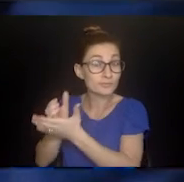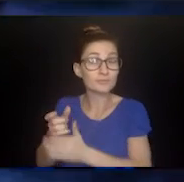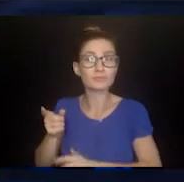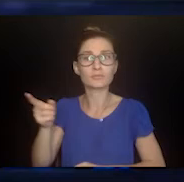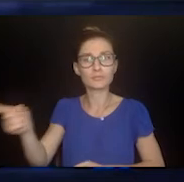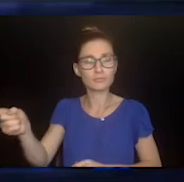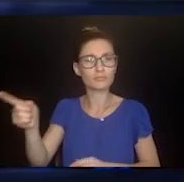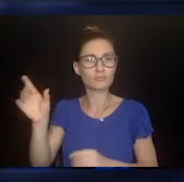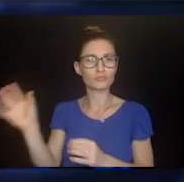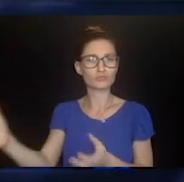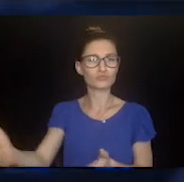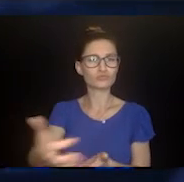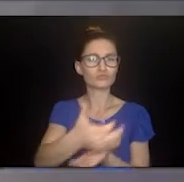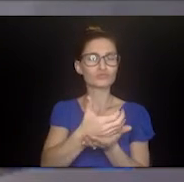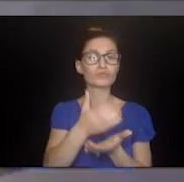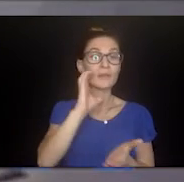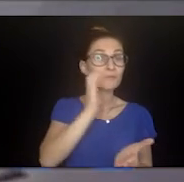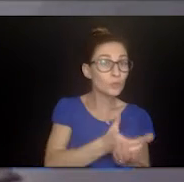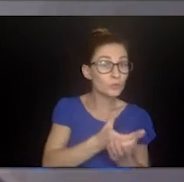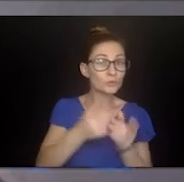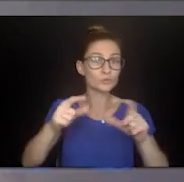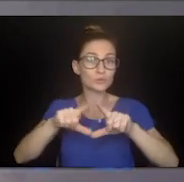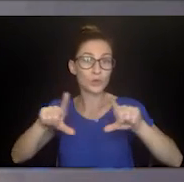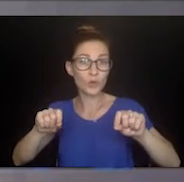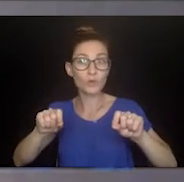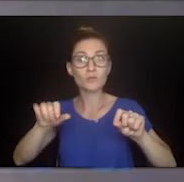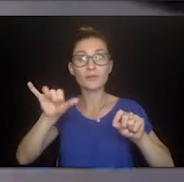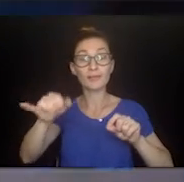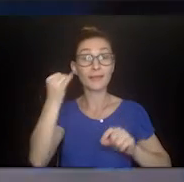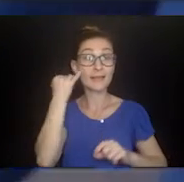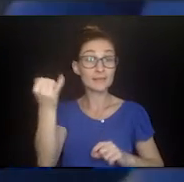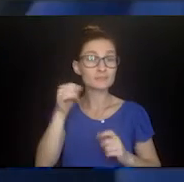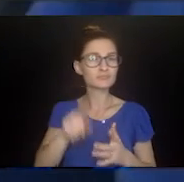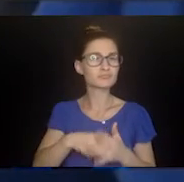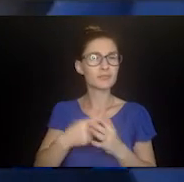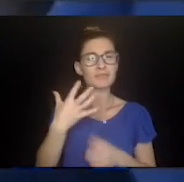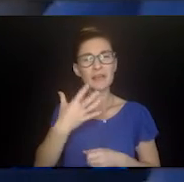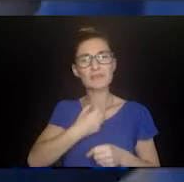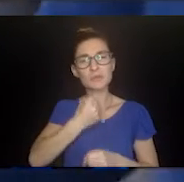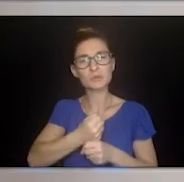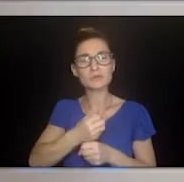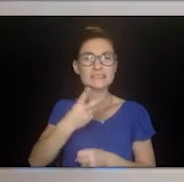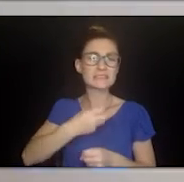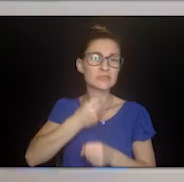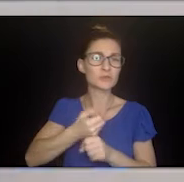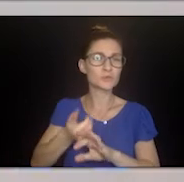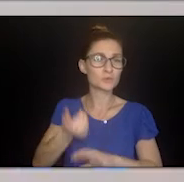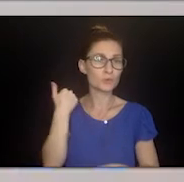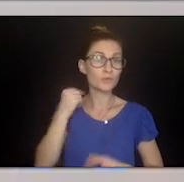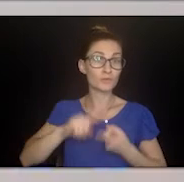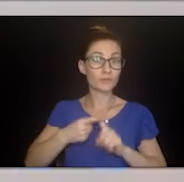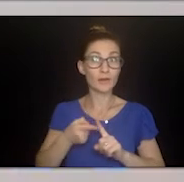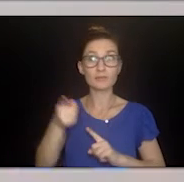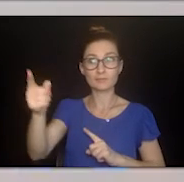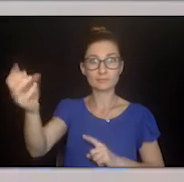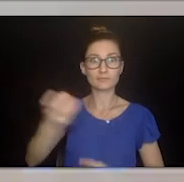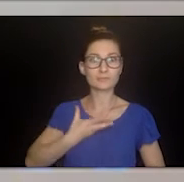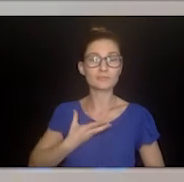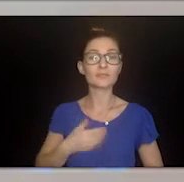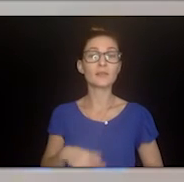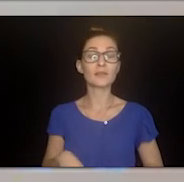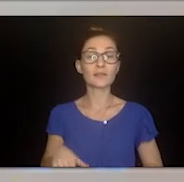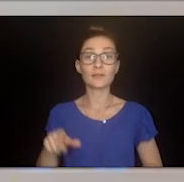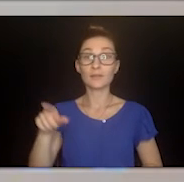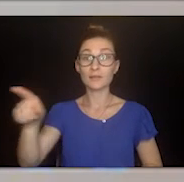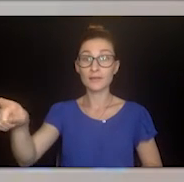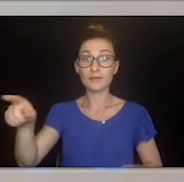started putting photos and cards together. The idea started probably 5 or 6 years ago with a friend of mine. When he did what I would